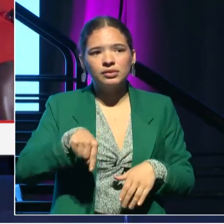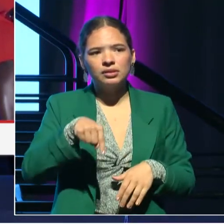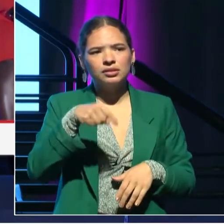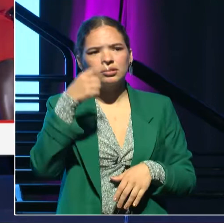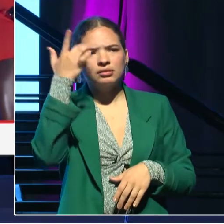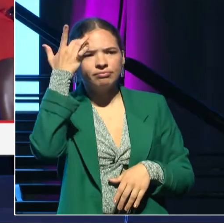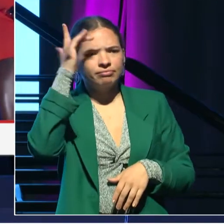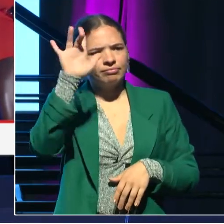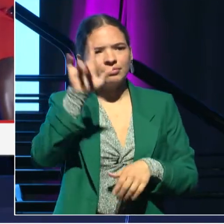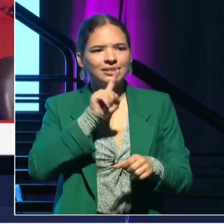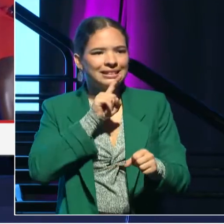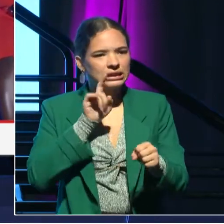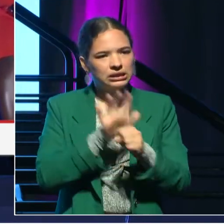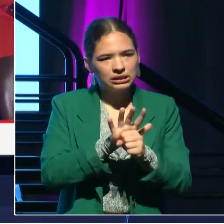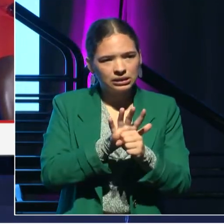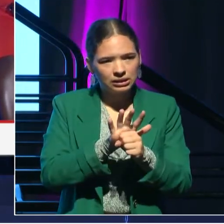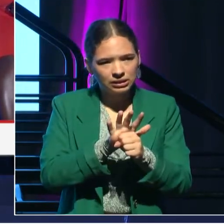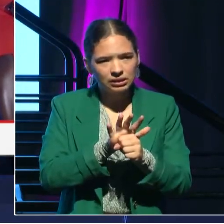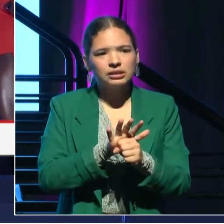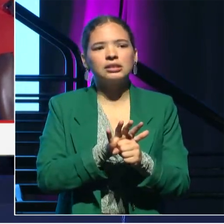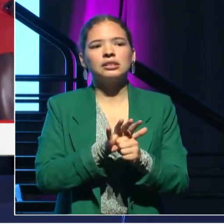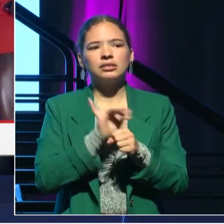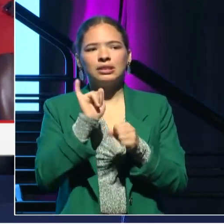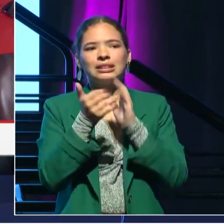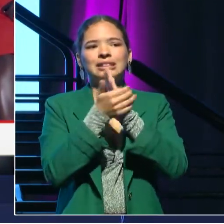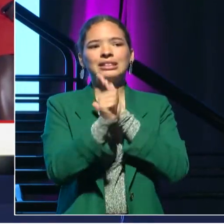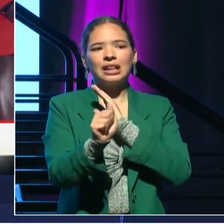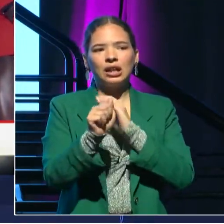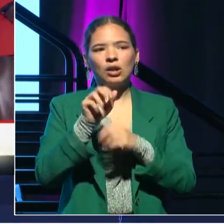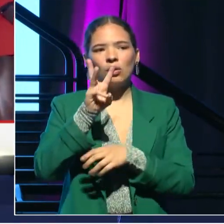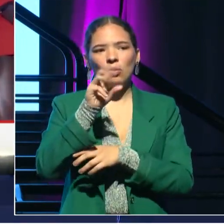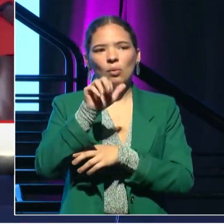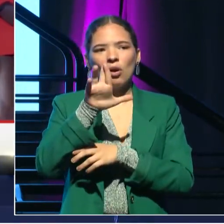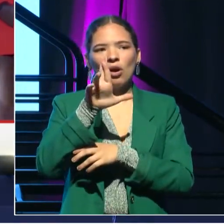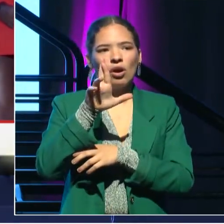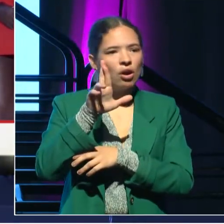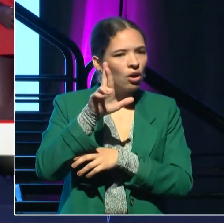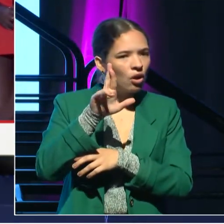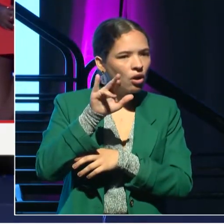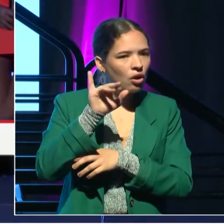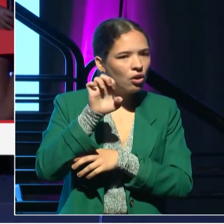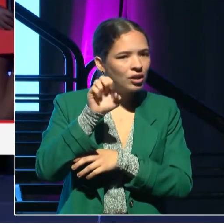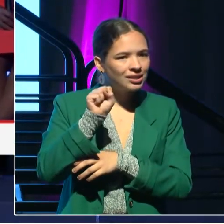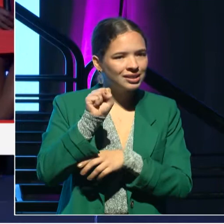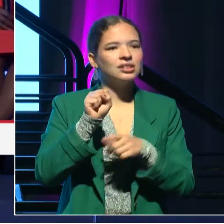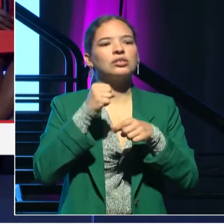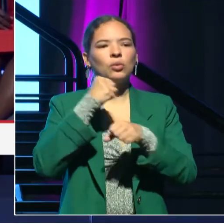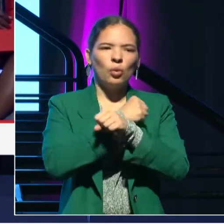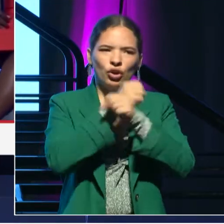them warriors. Because warriors, yes, you can applaud for that.